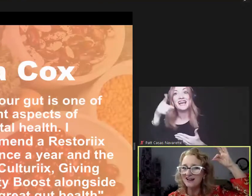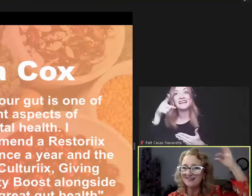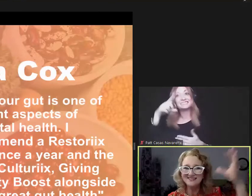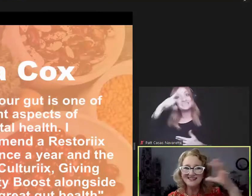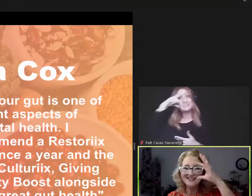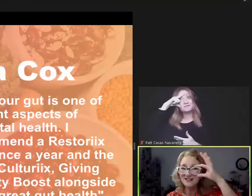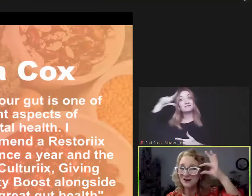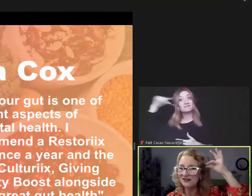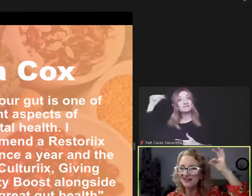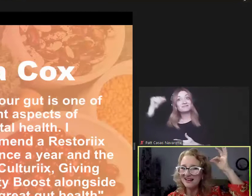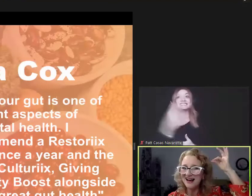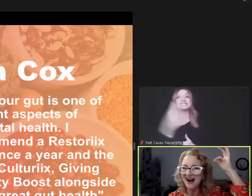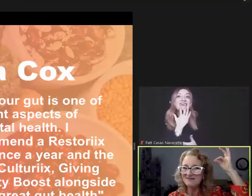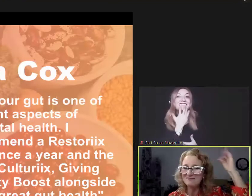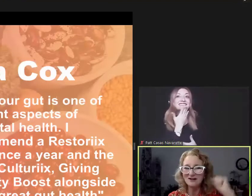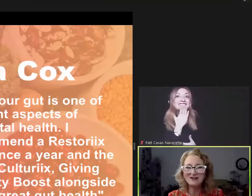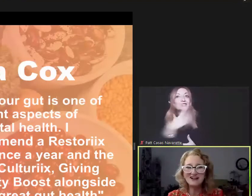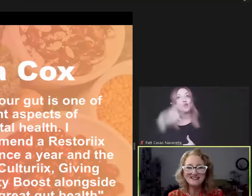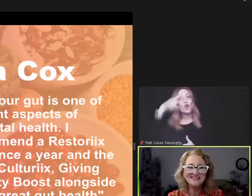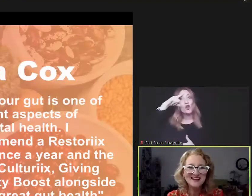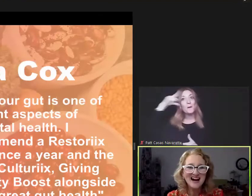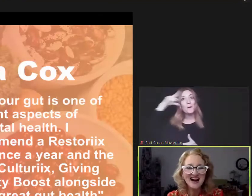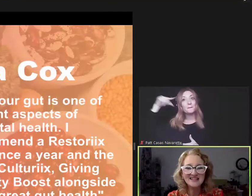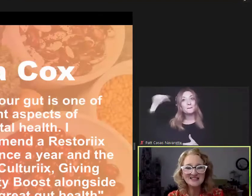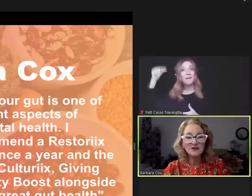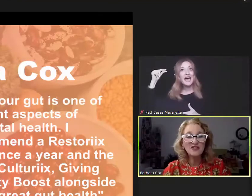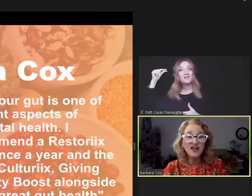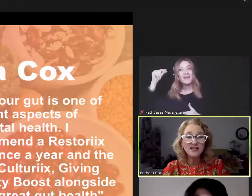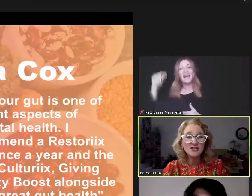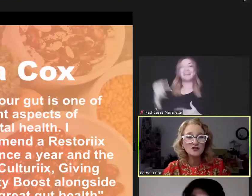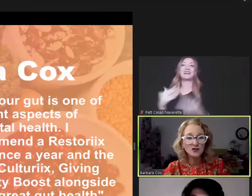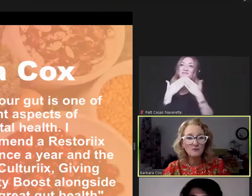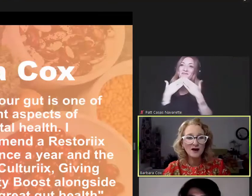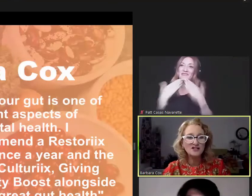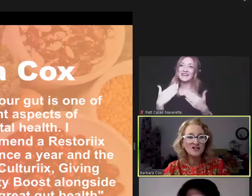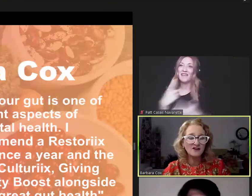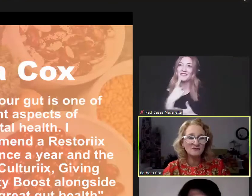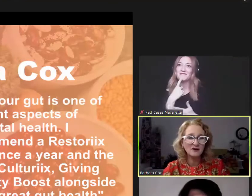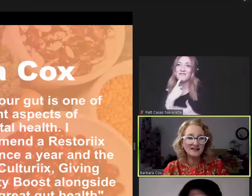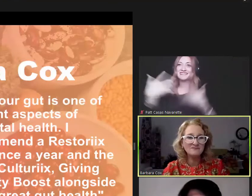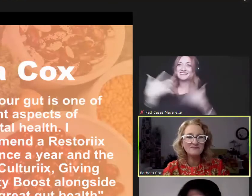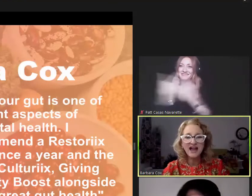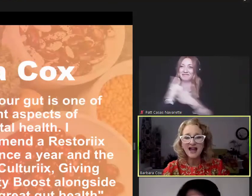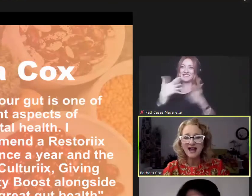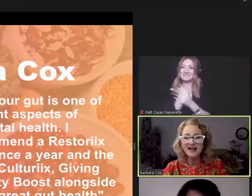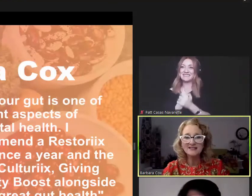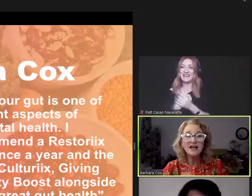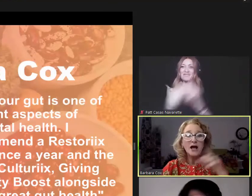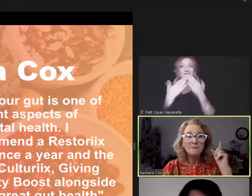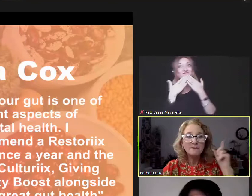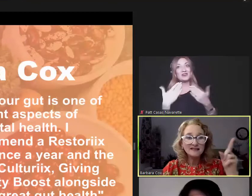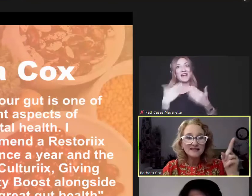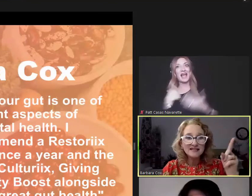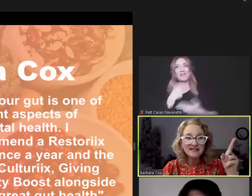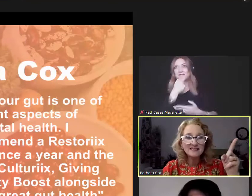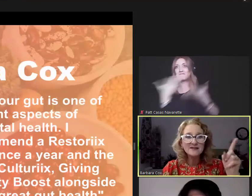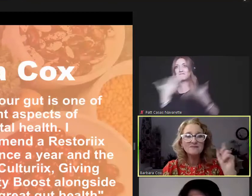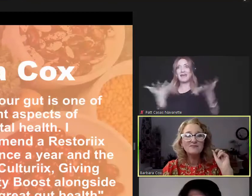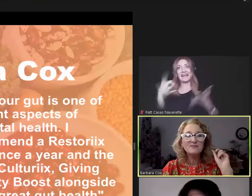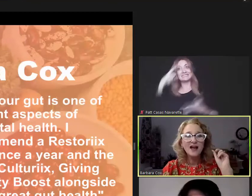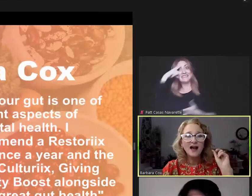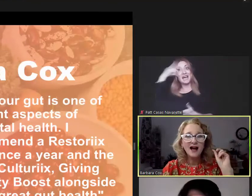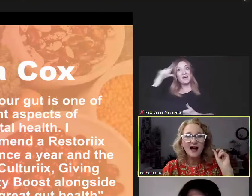Barbara. So I'm Barbara. So thank you so much, everybody. And